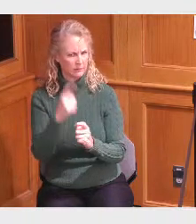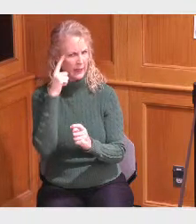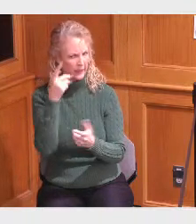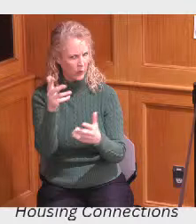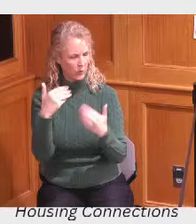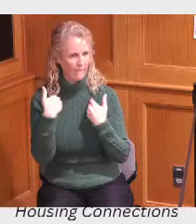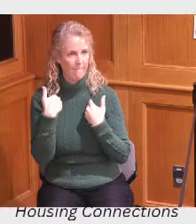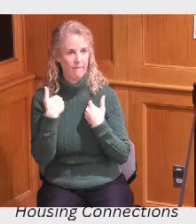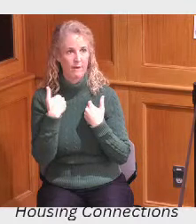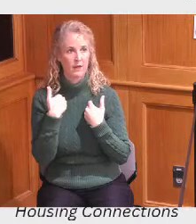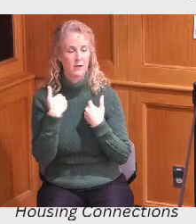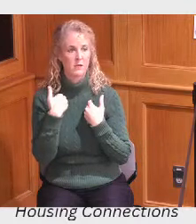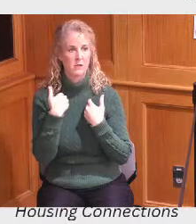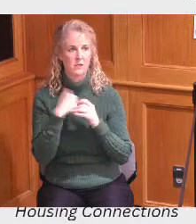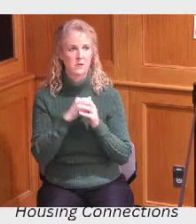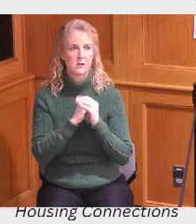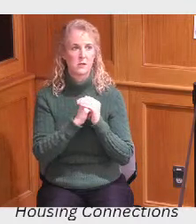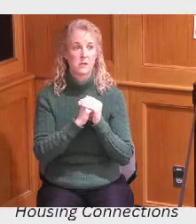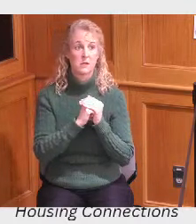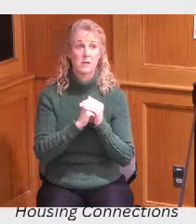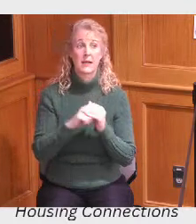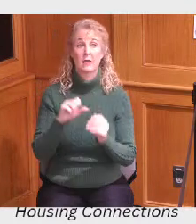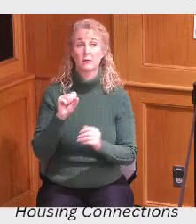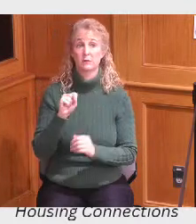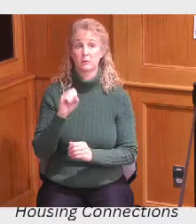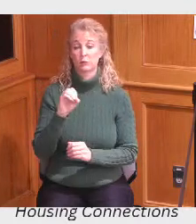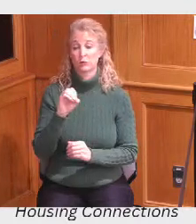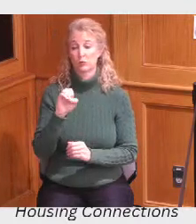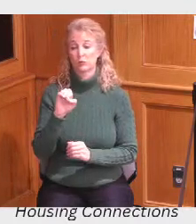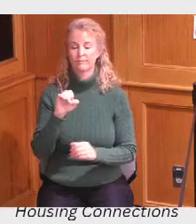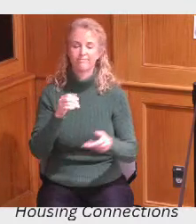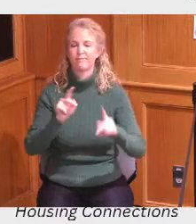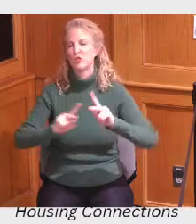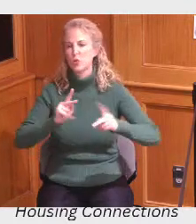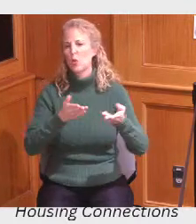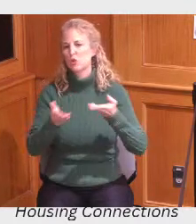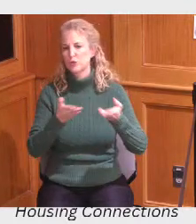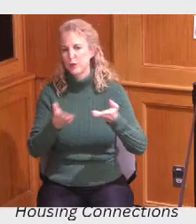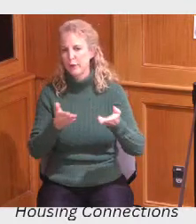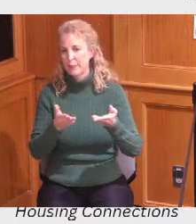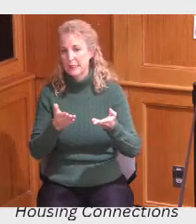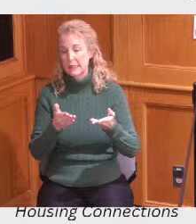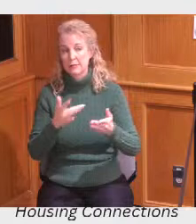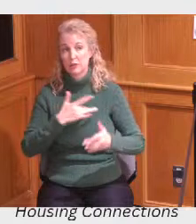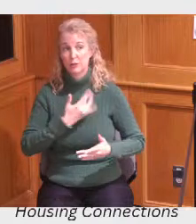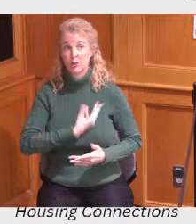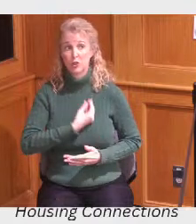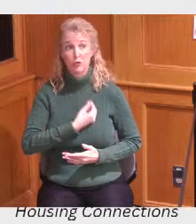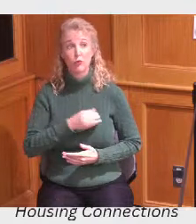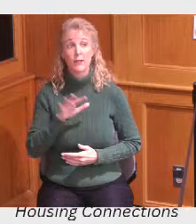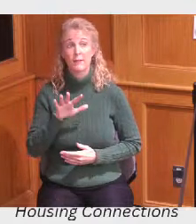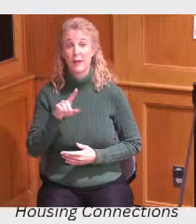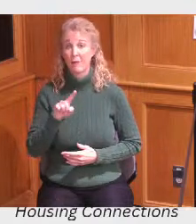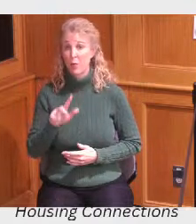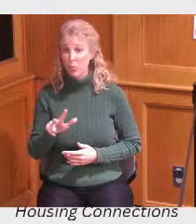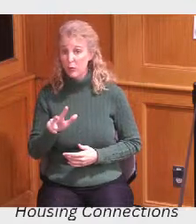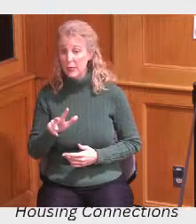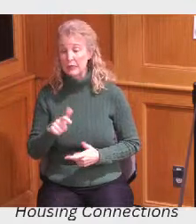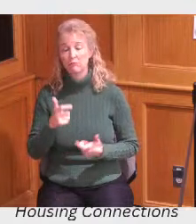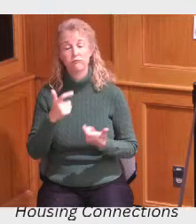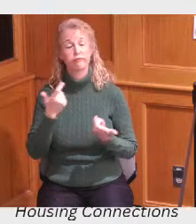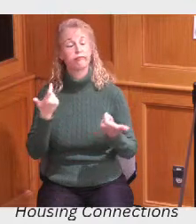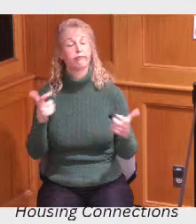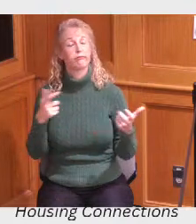on. From a social services standpoint, Generosity 513 is a major program that we focus